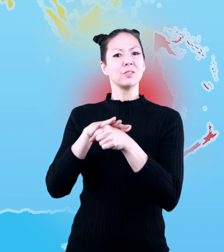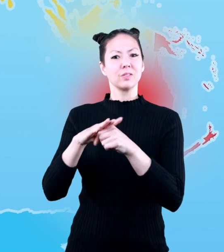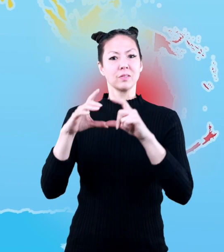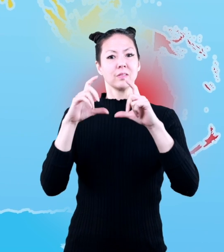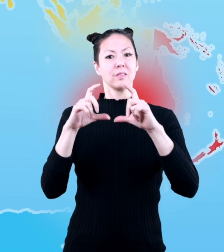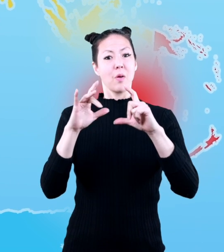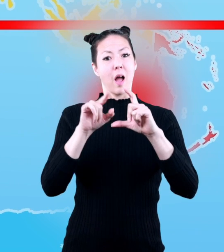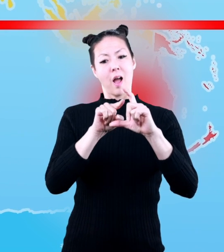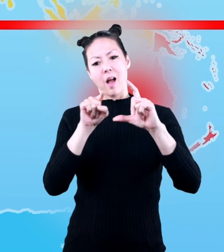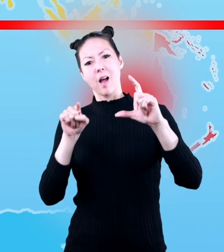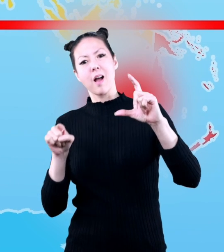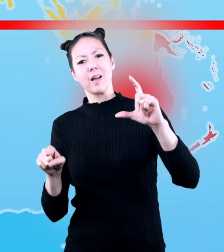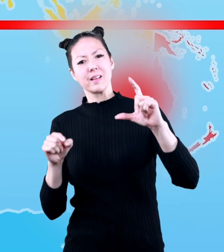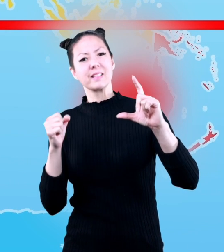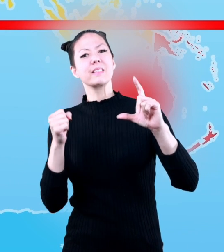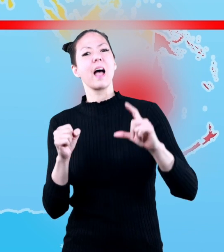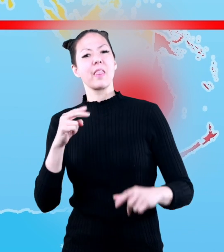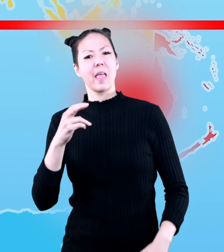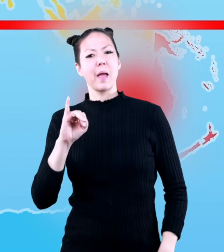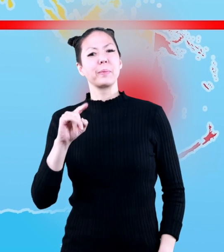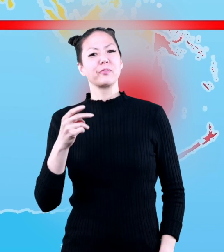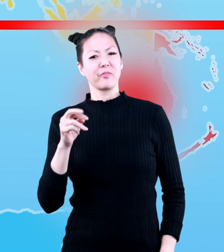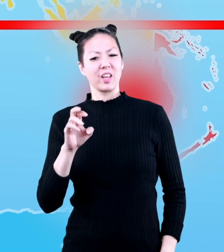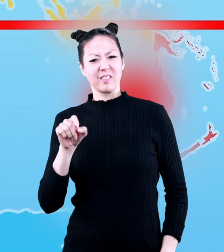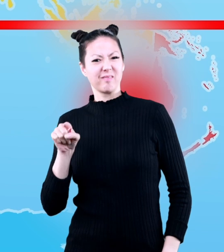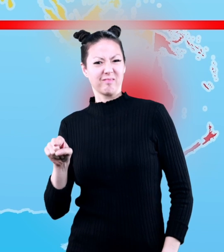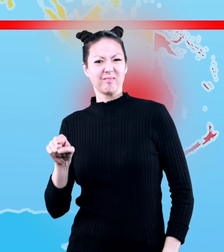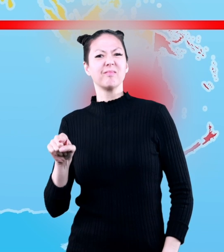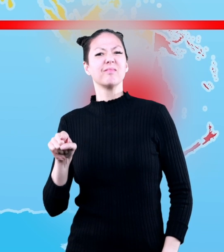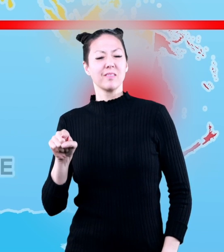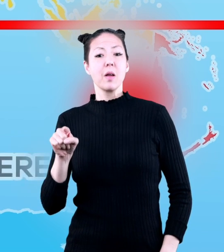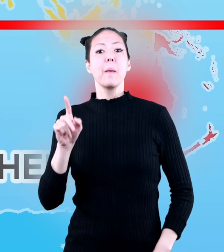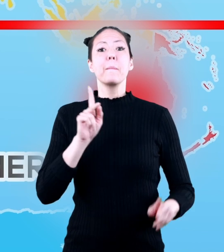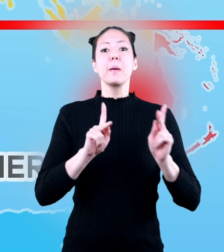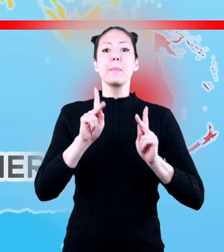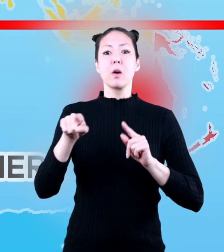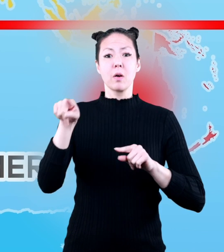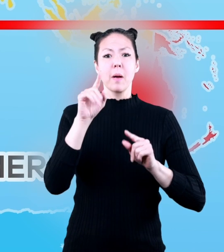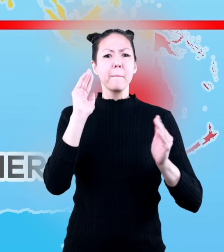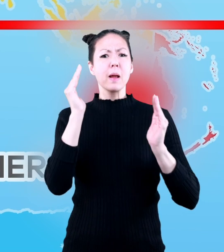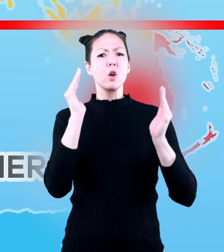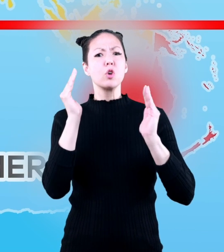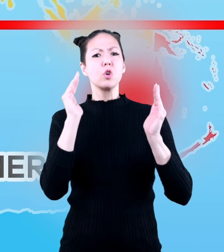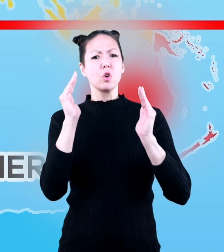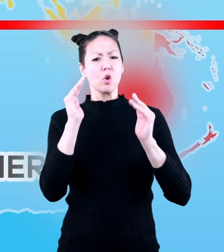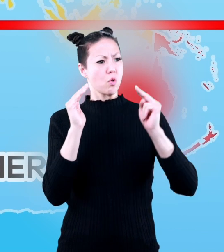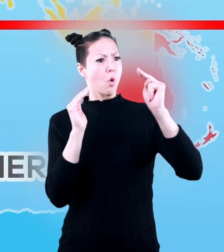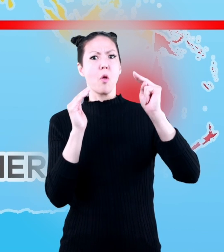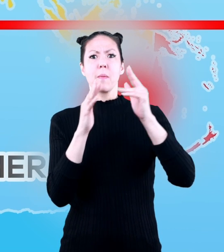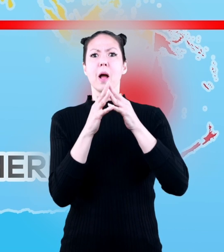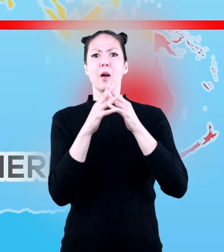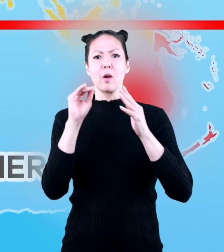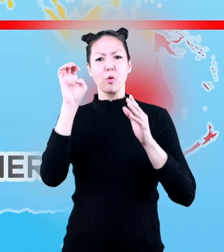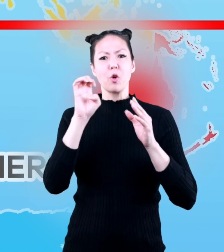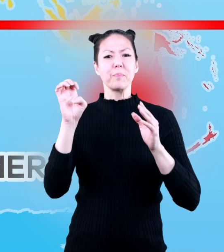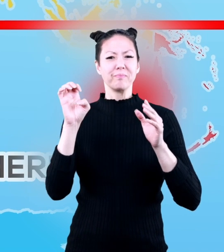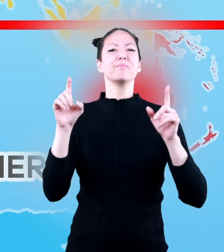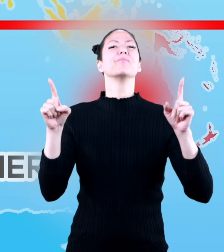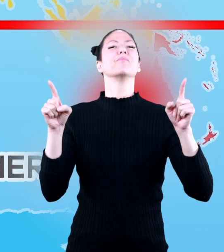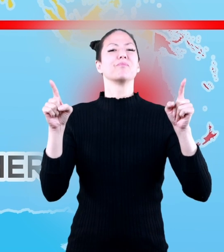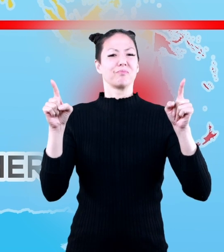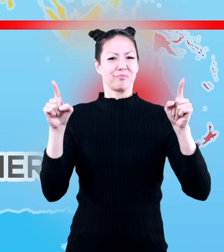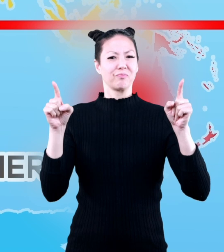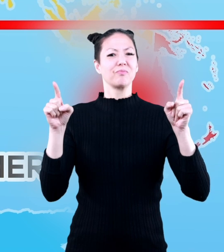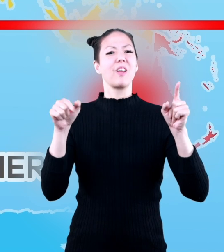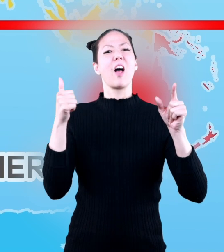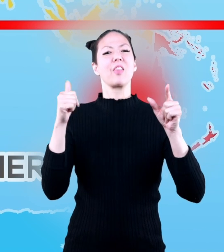Australia's location because it is in the southern hemisphere, and when compared to North America and Europe, it is